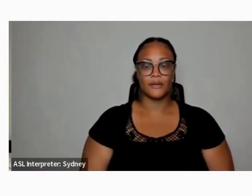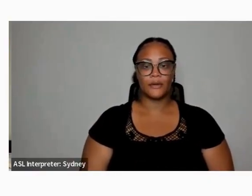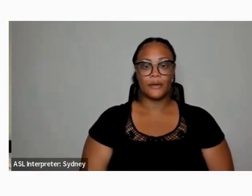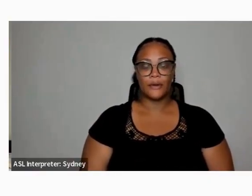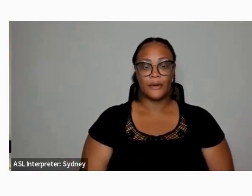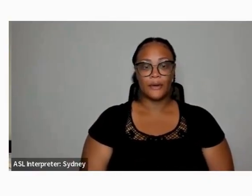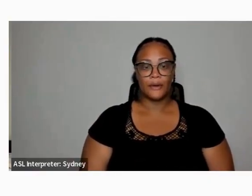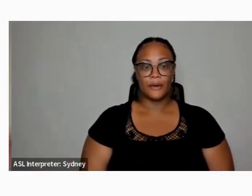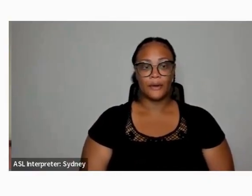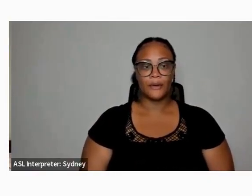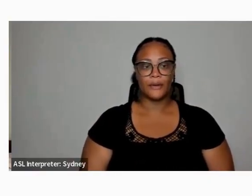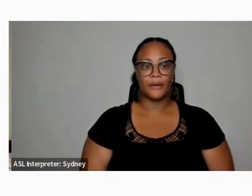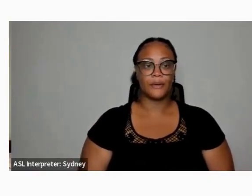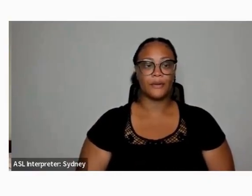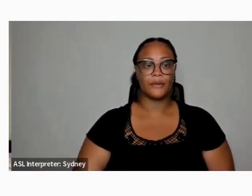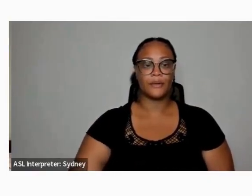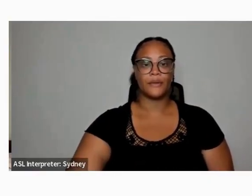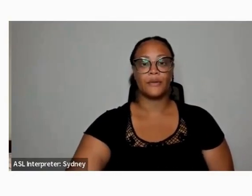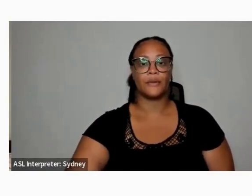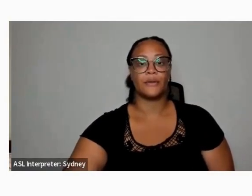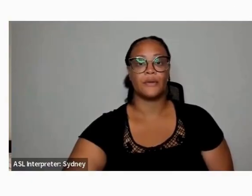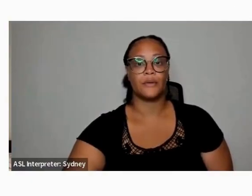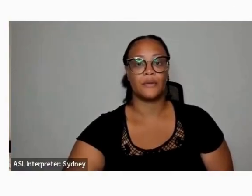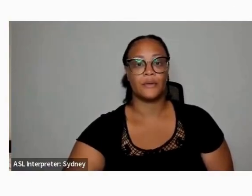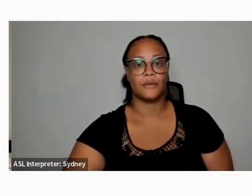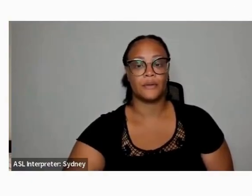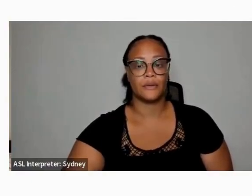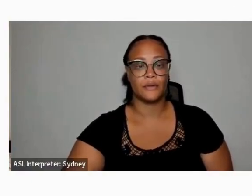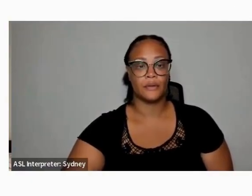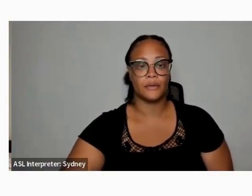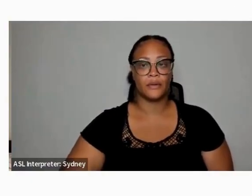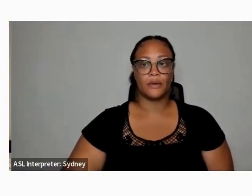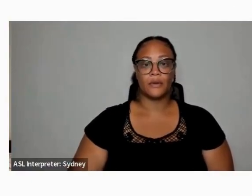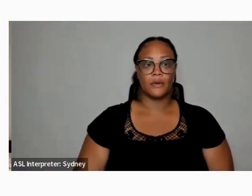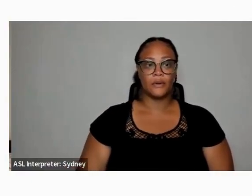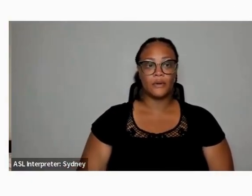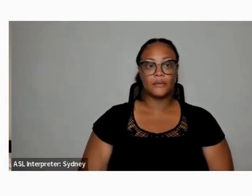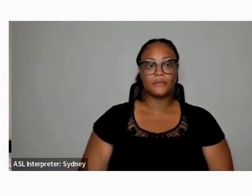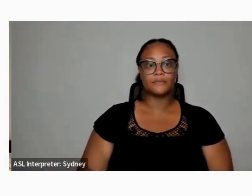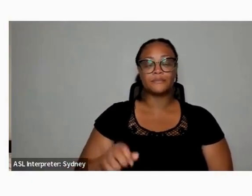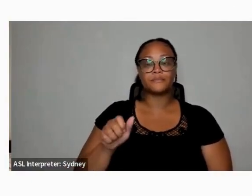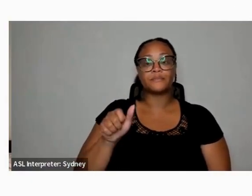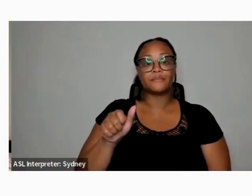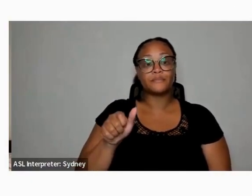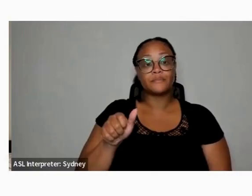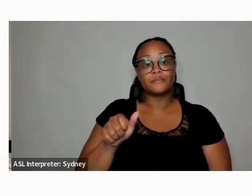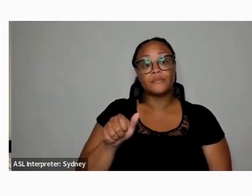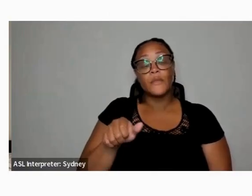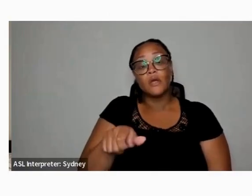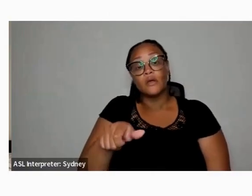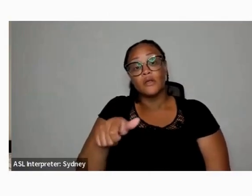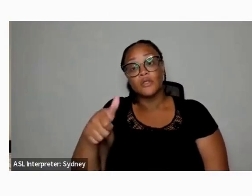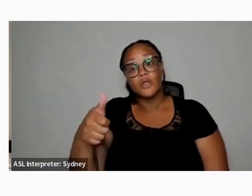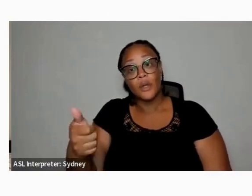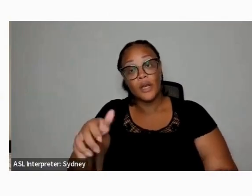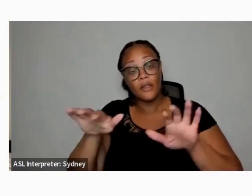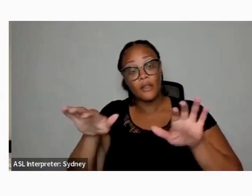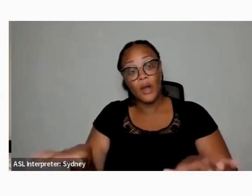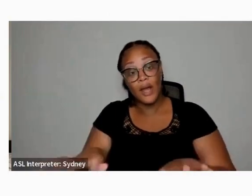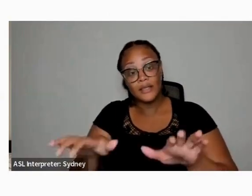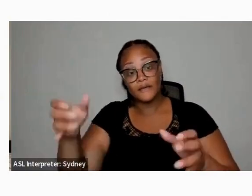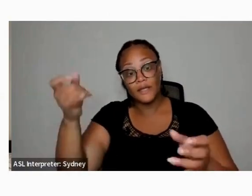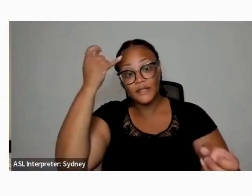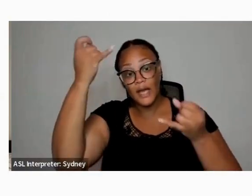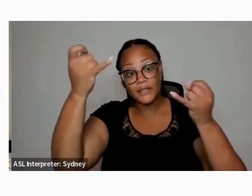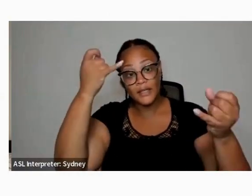Another sort of similar to community outings, but something else that you can try to get your child involved in, are different recreational